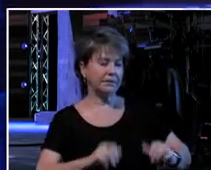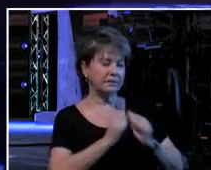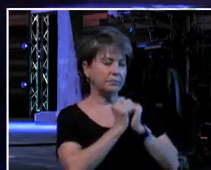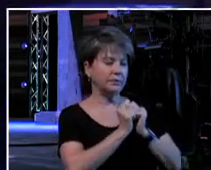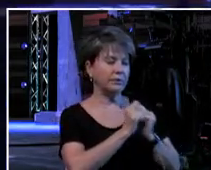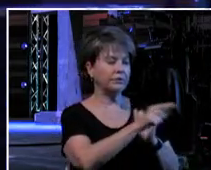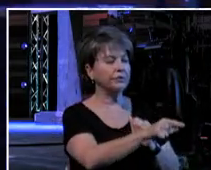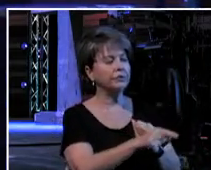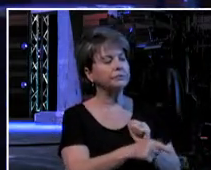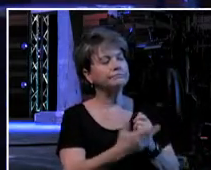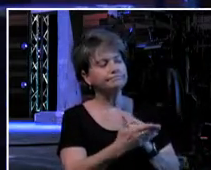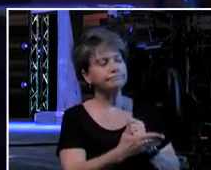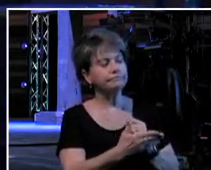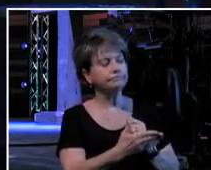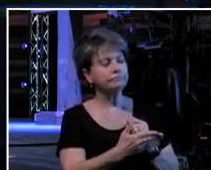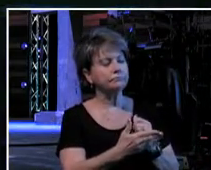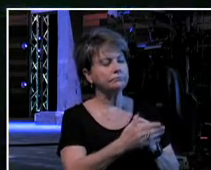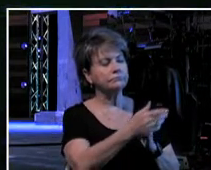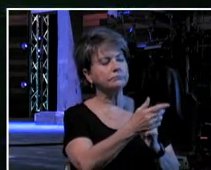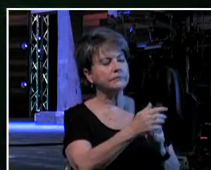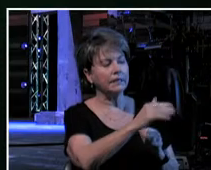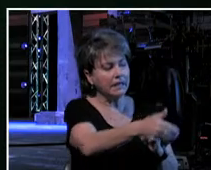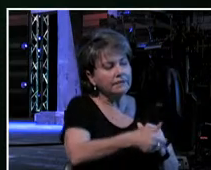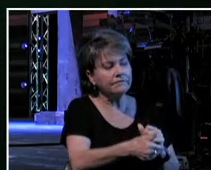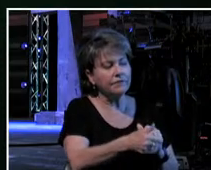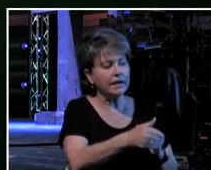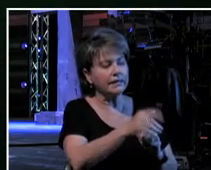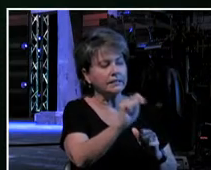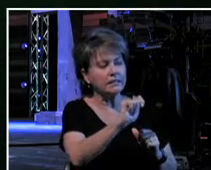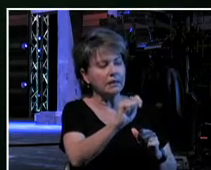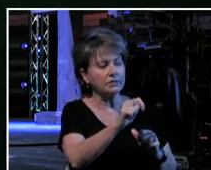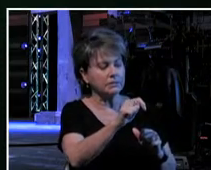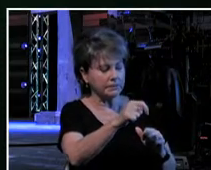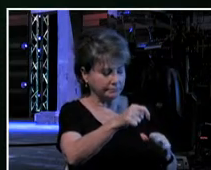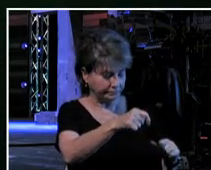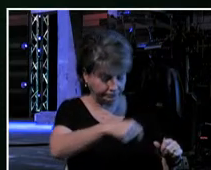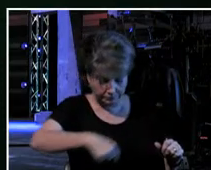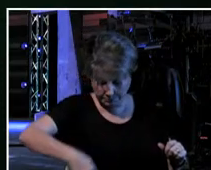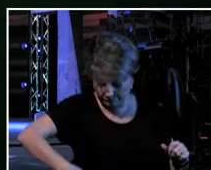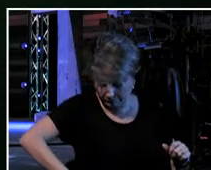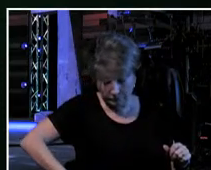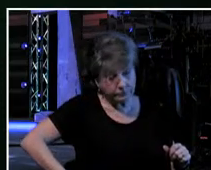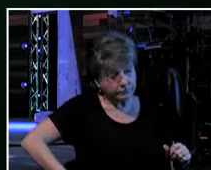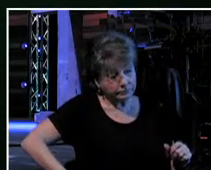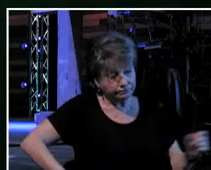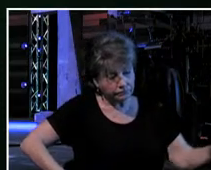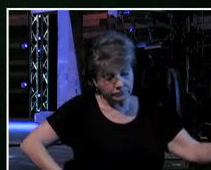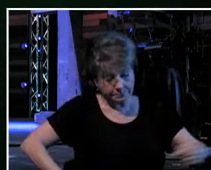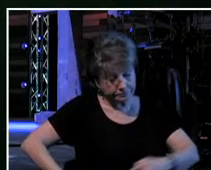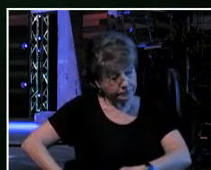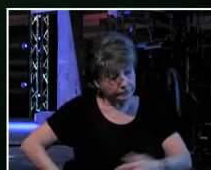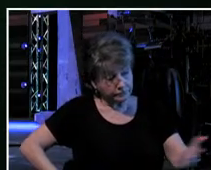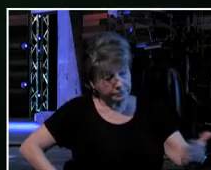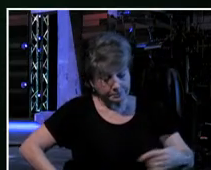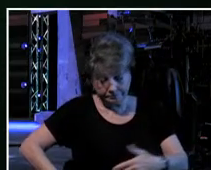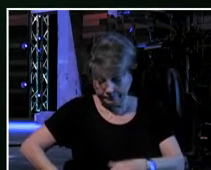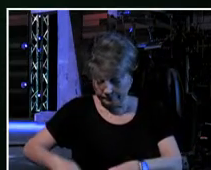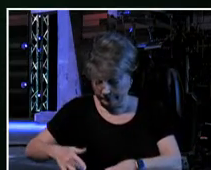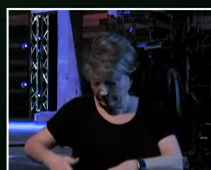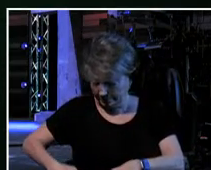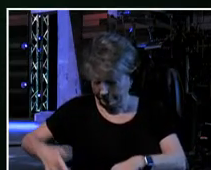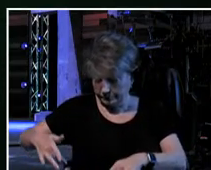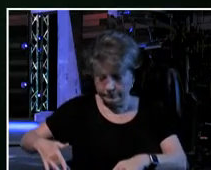said to Thomas, Thomas, just put your finger here, see my hands. Put out your hand, place it in my side. And then he says to Thomas, do not